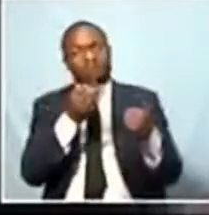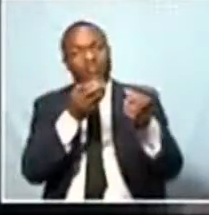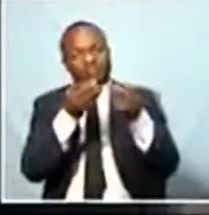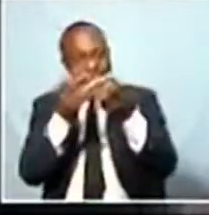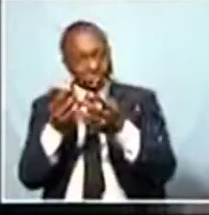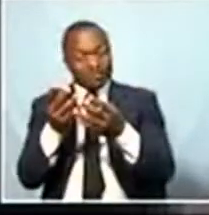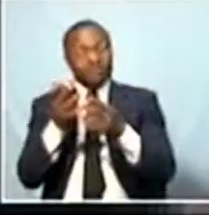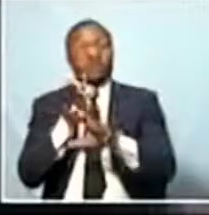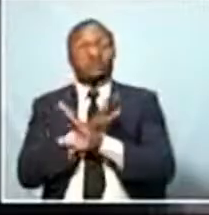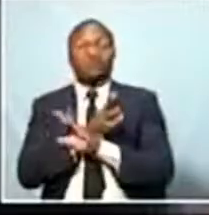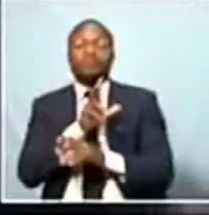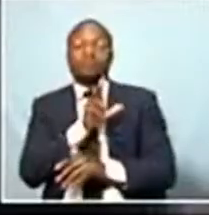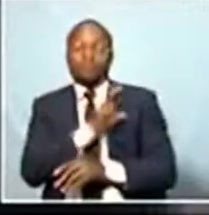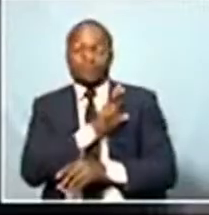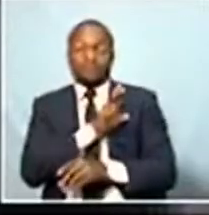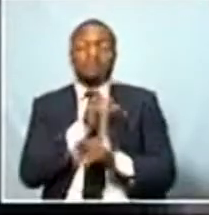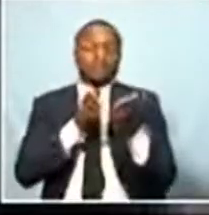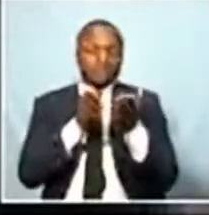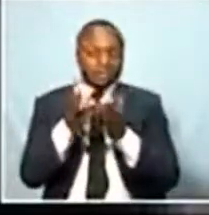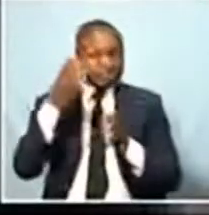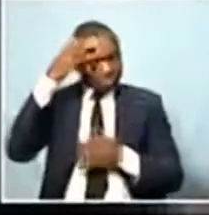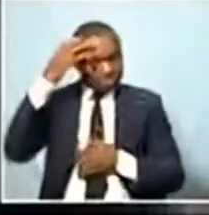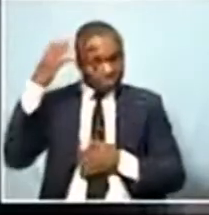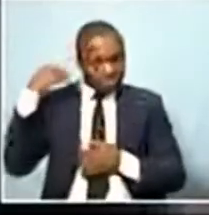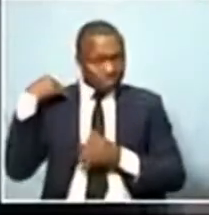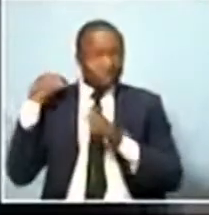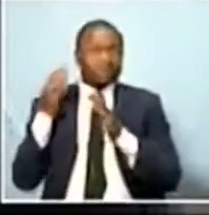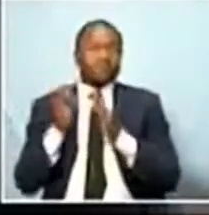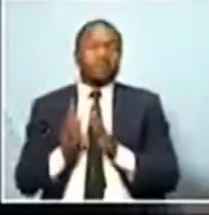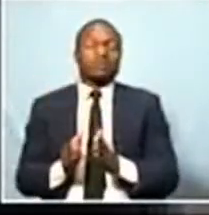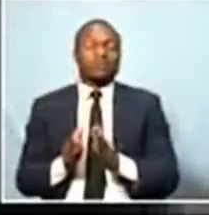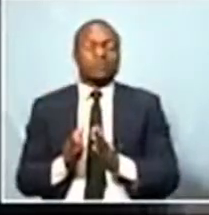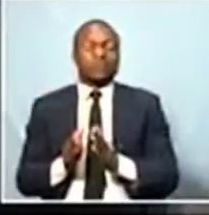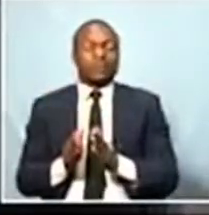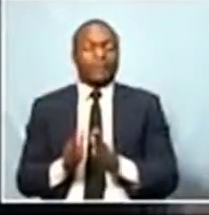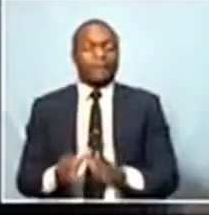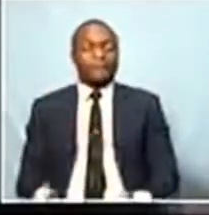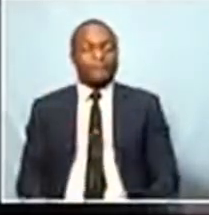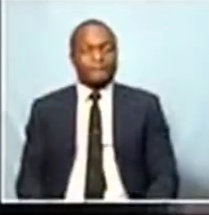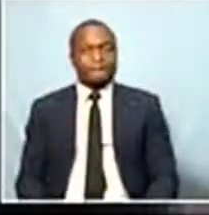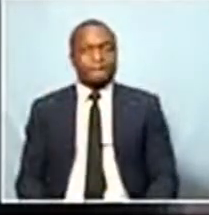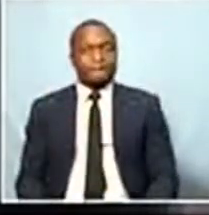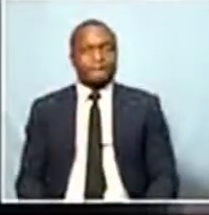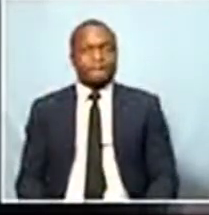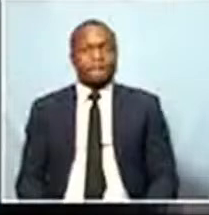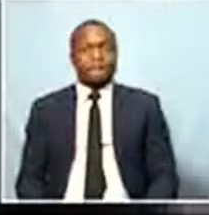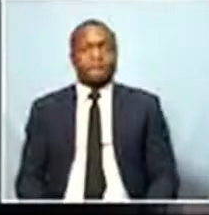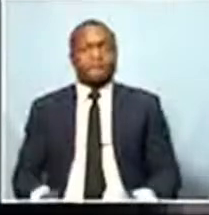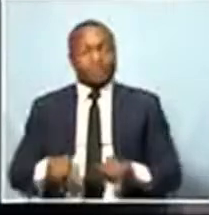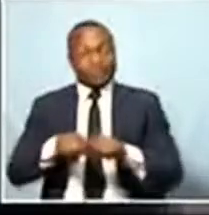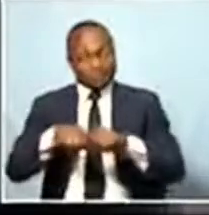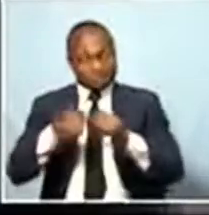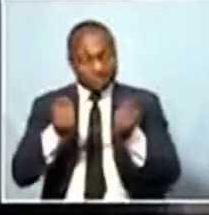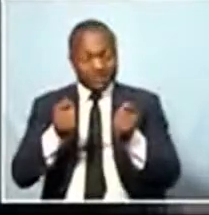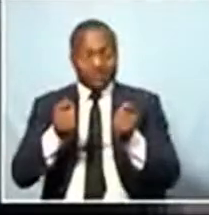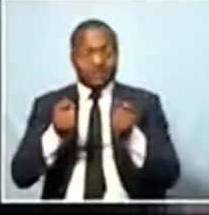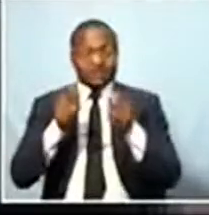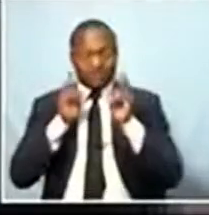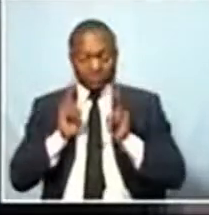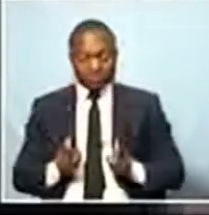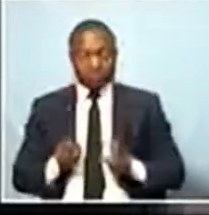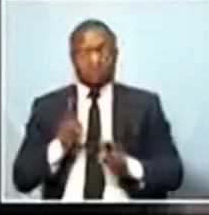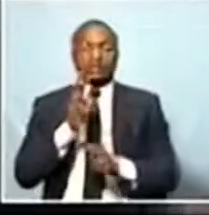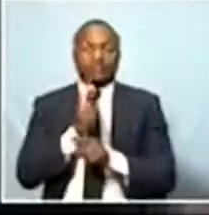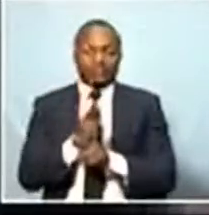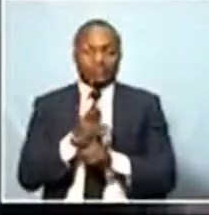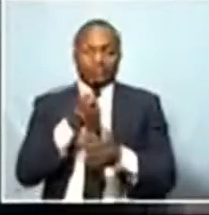Zambia Police Service officers mostly fall prey to aspects of violating to some extent human rights, and